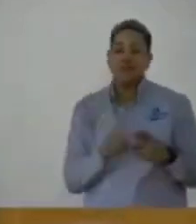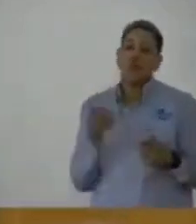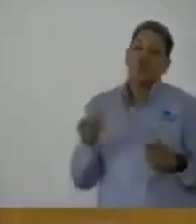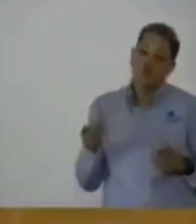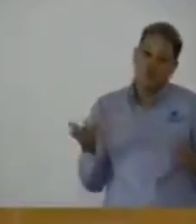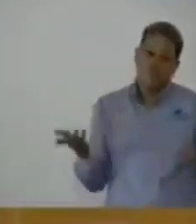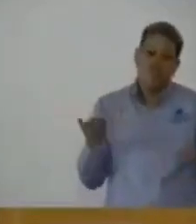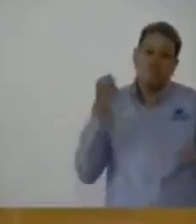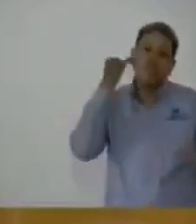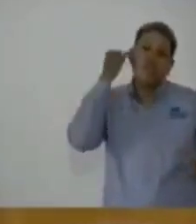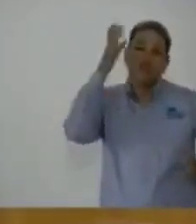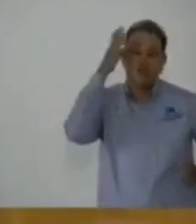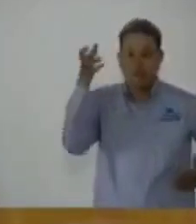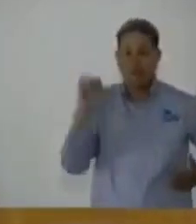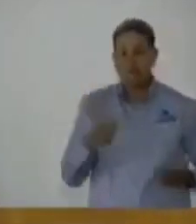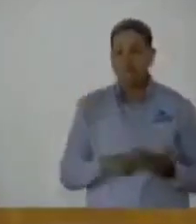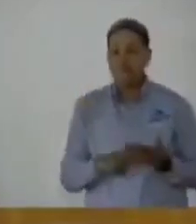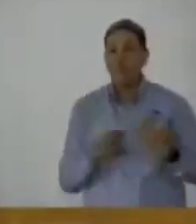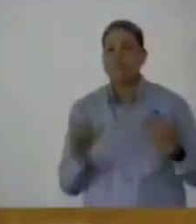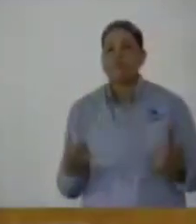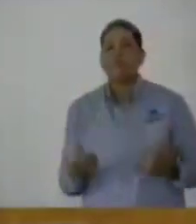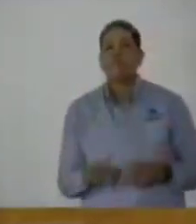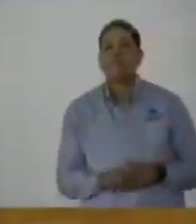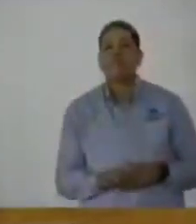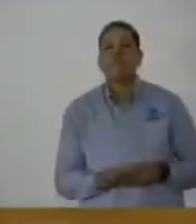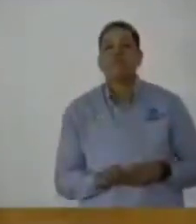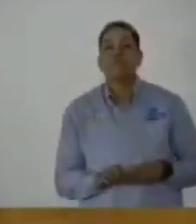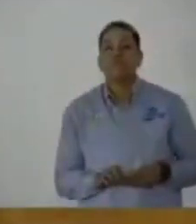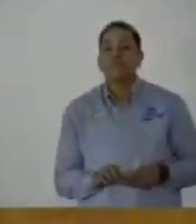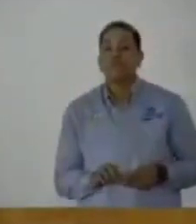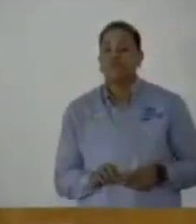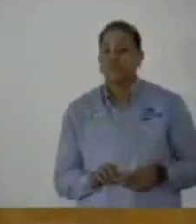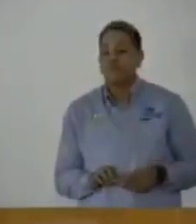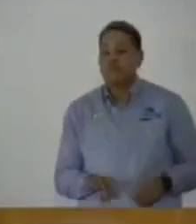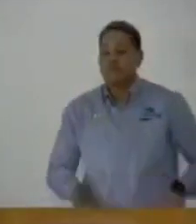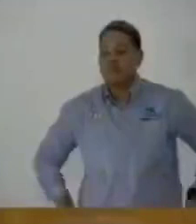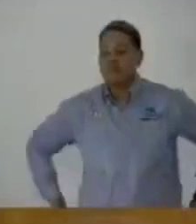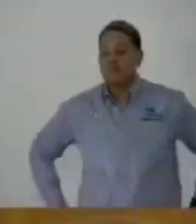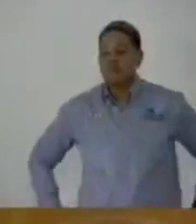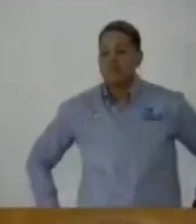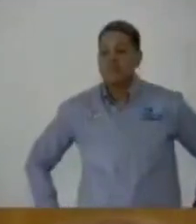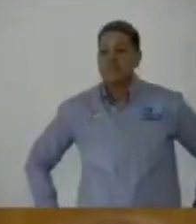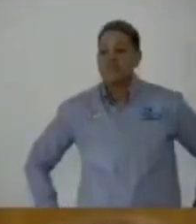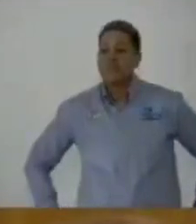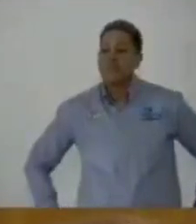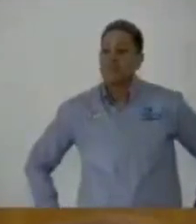this particular point in time. So, sorry?